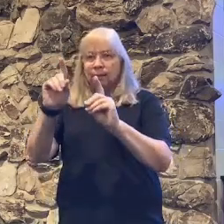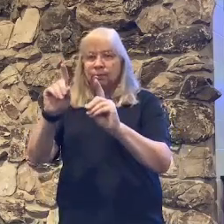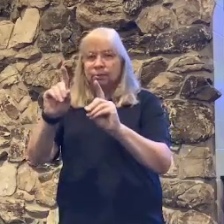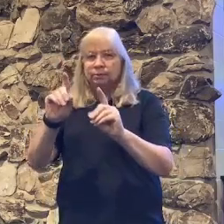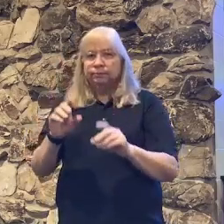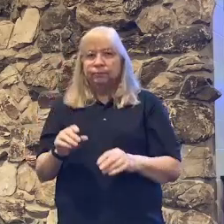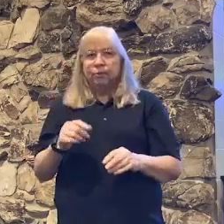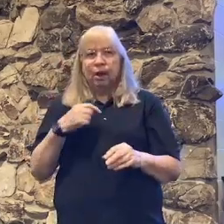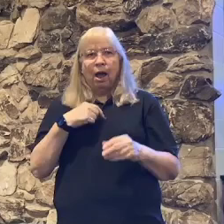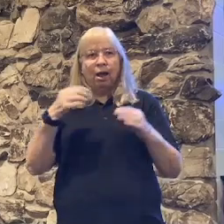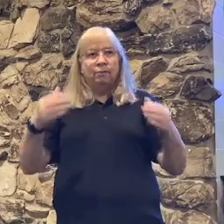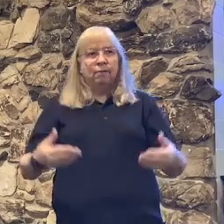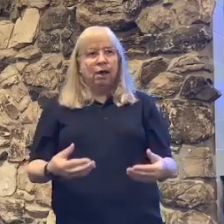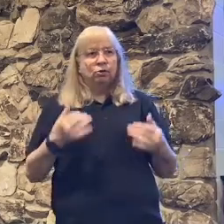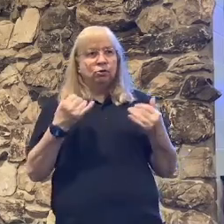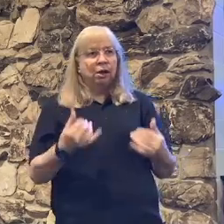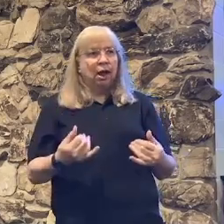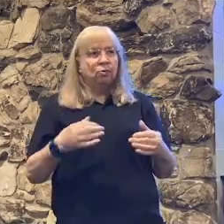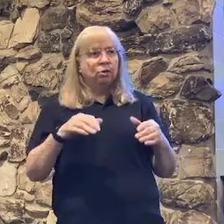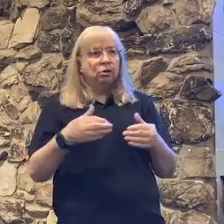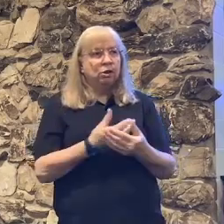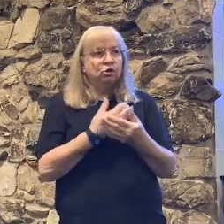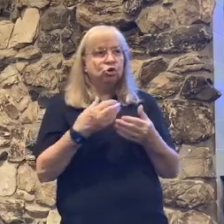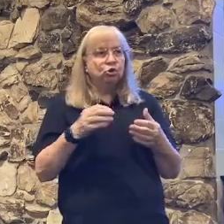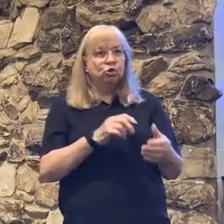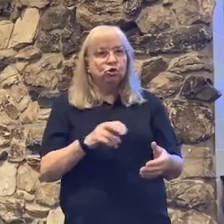So I invite you in this new journey with me.